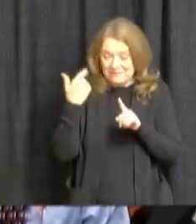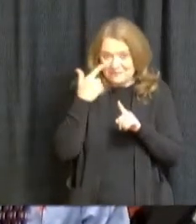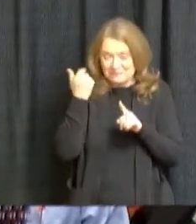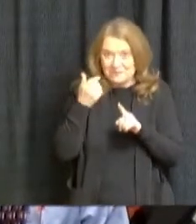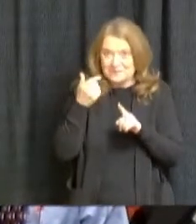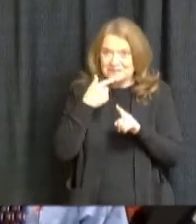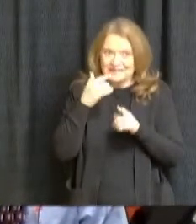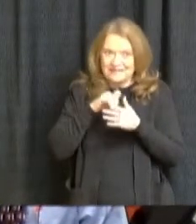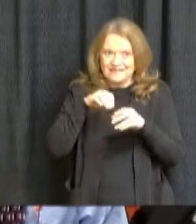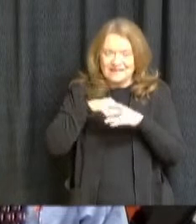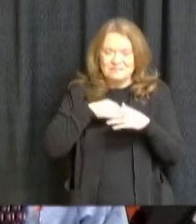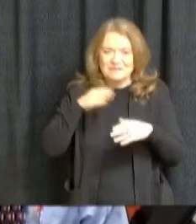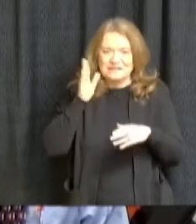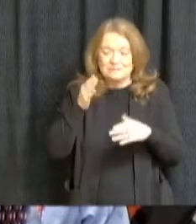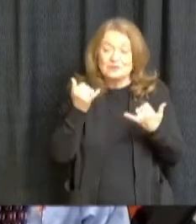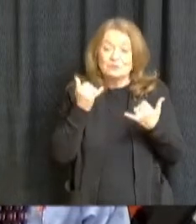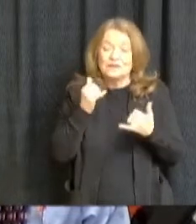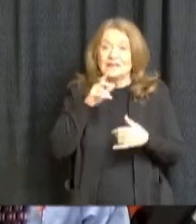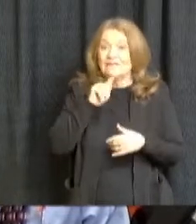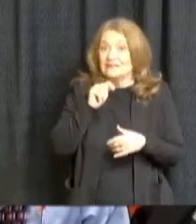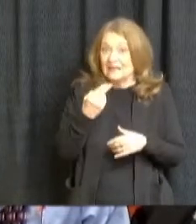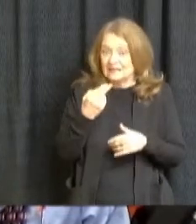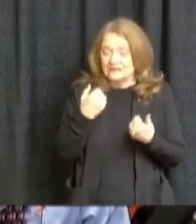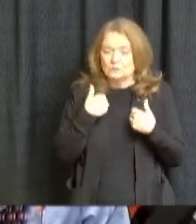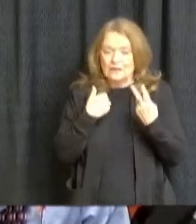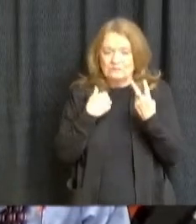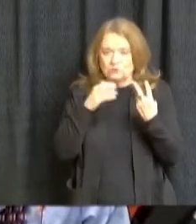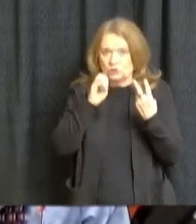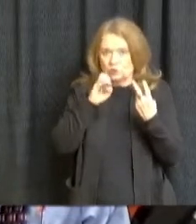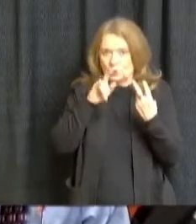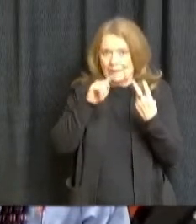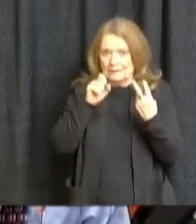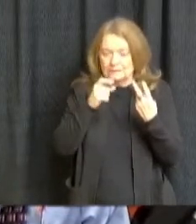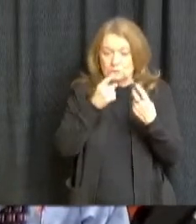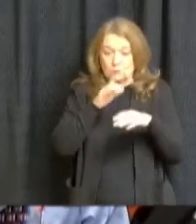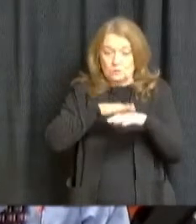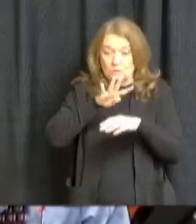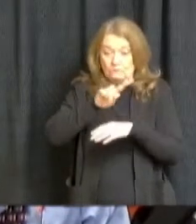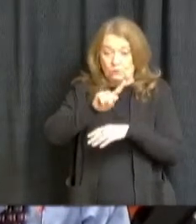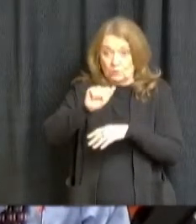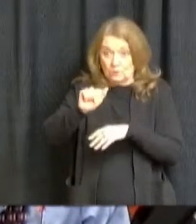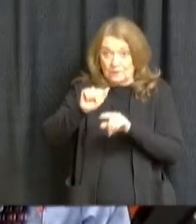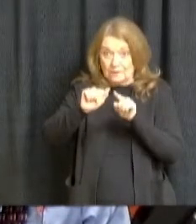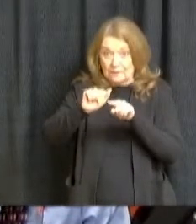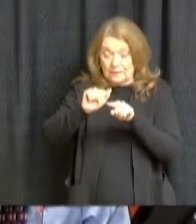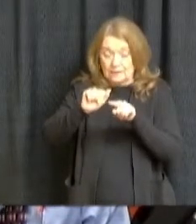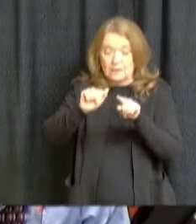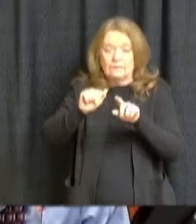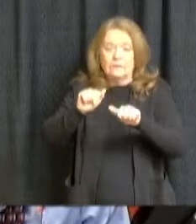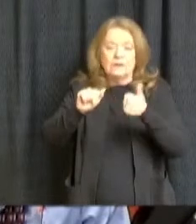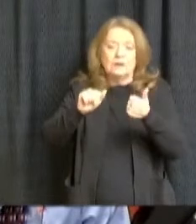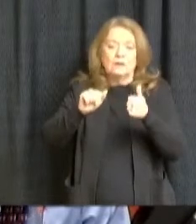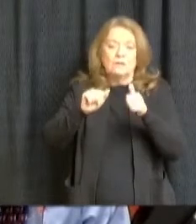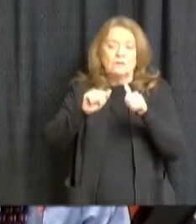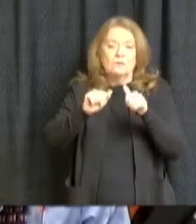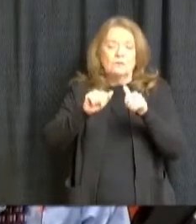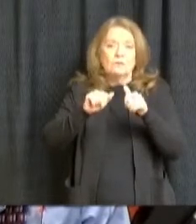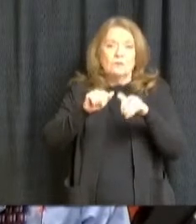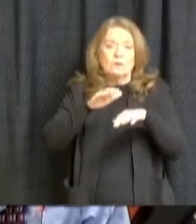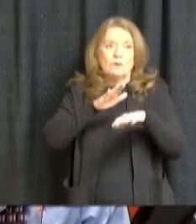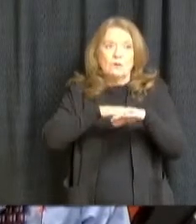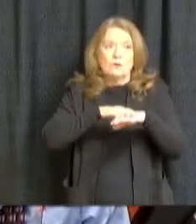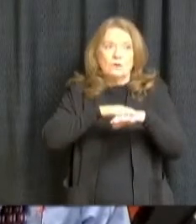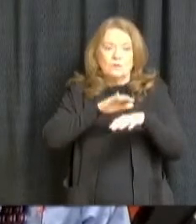So now we have the townhouses. We have 2 exits. We have one exit on 41A, and we have one that's